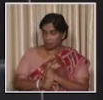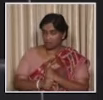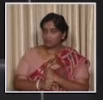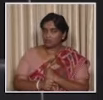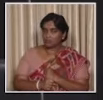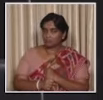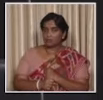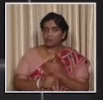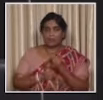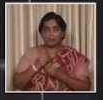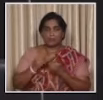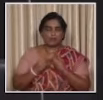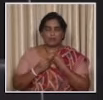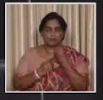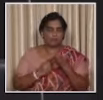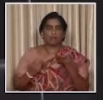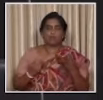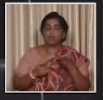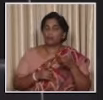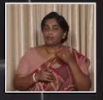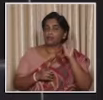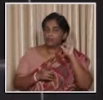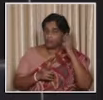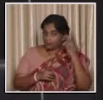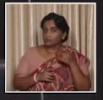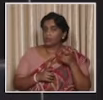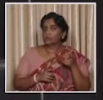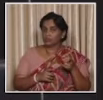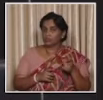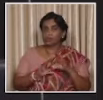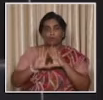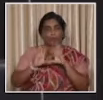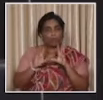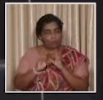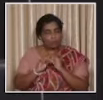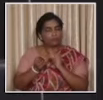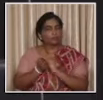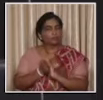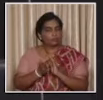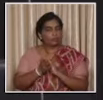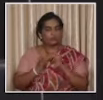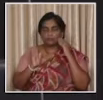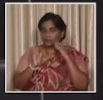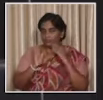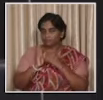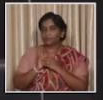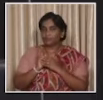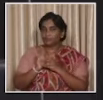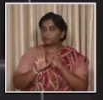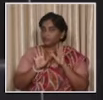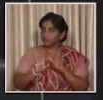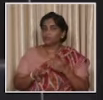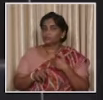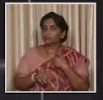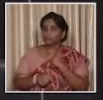all the time. It's time we had to think about the PPP projects, public-private partnerships.